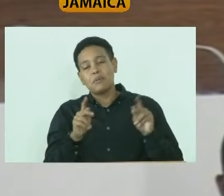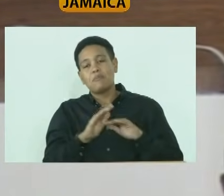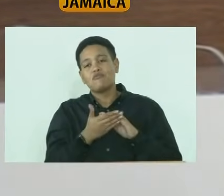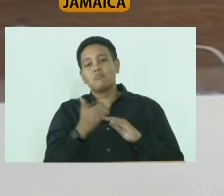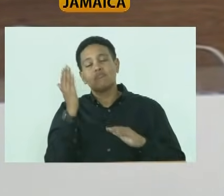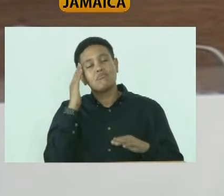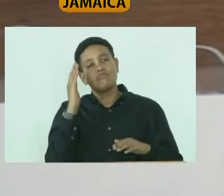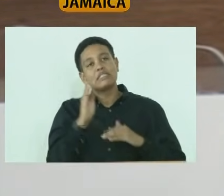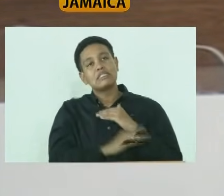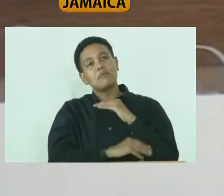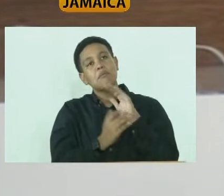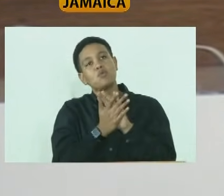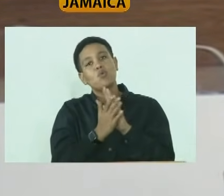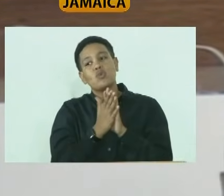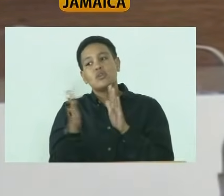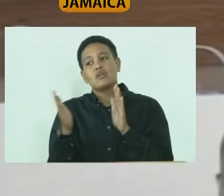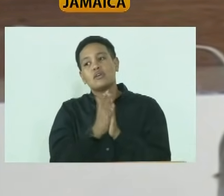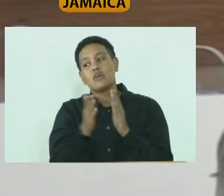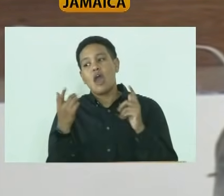Madam Speaker,